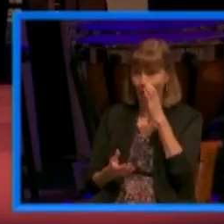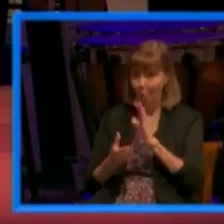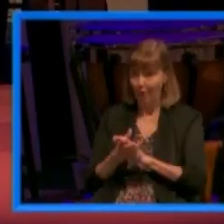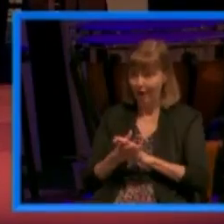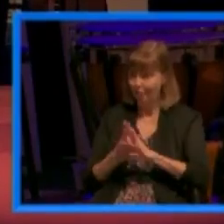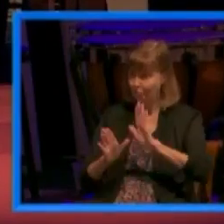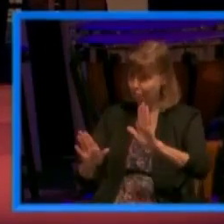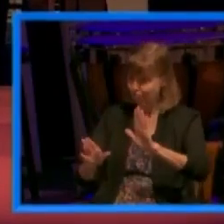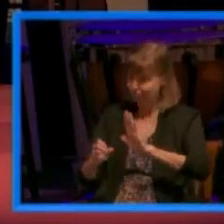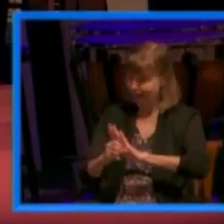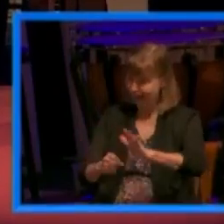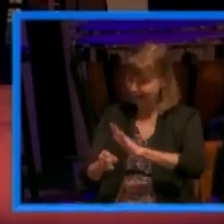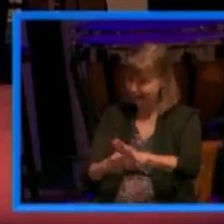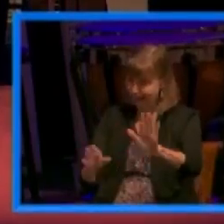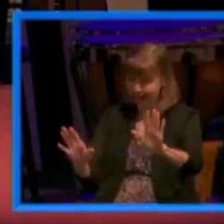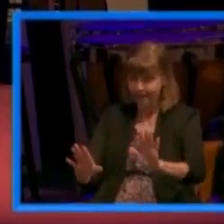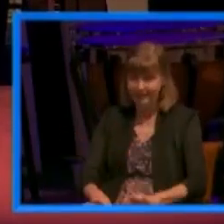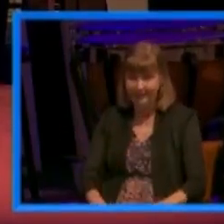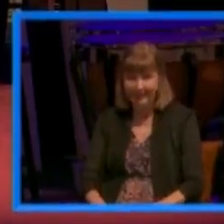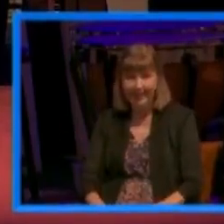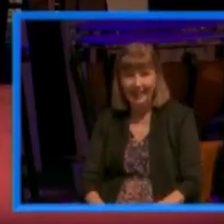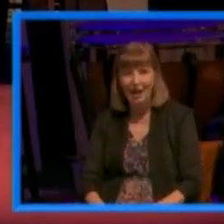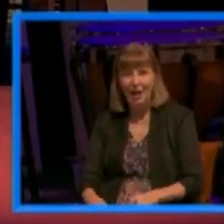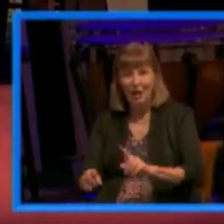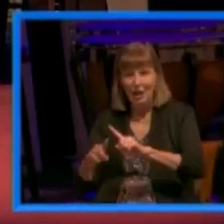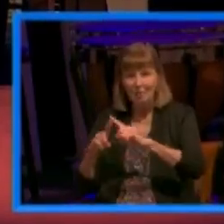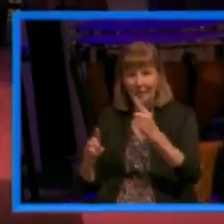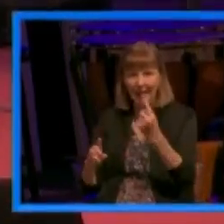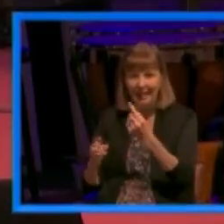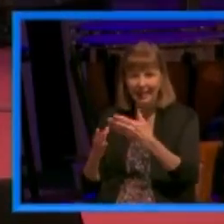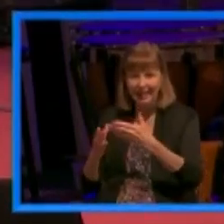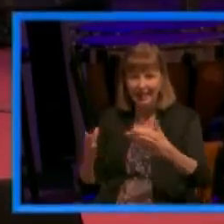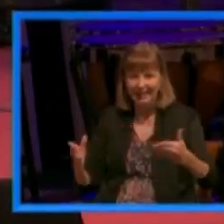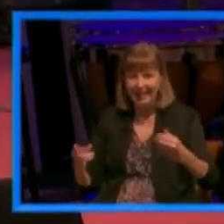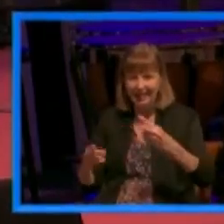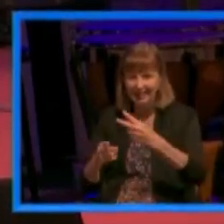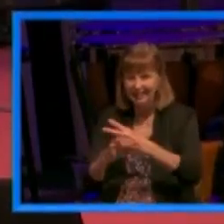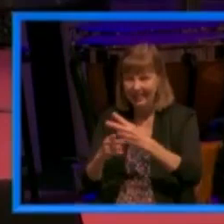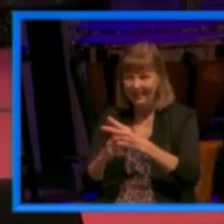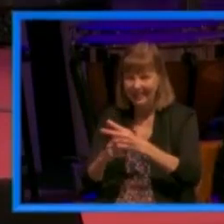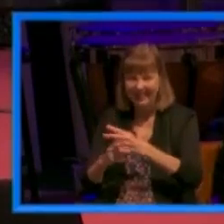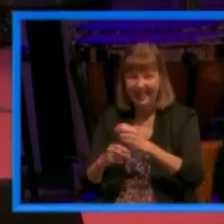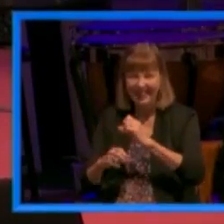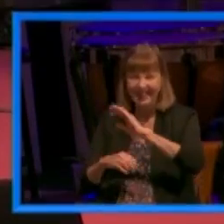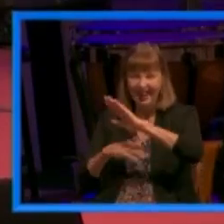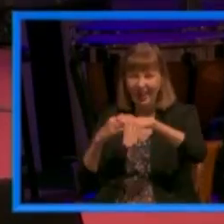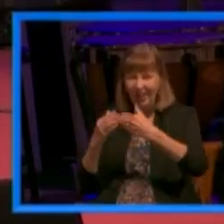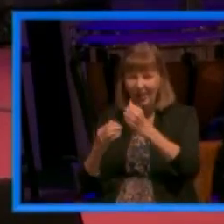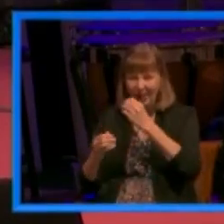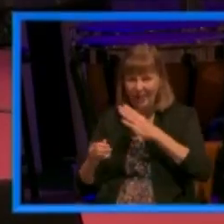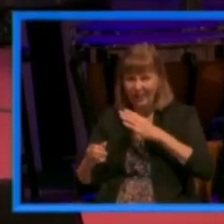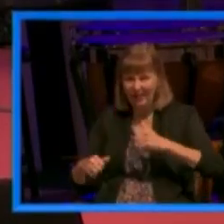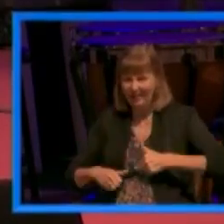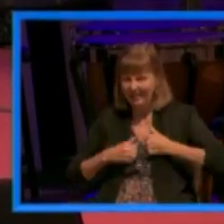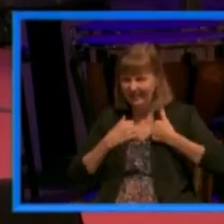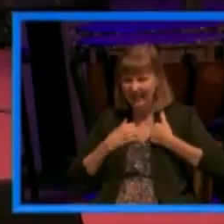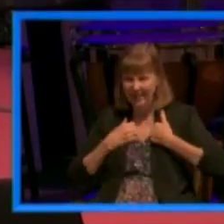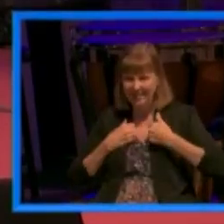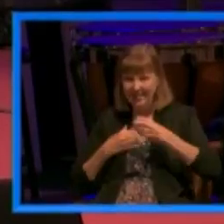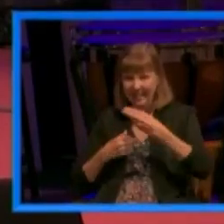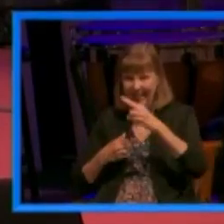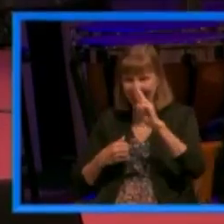But yet, the only thing that they figured out was they all had to live in different huts. This was common to them.